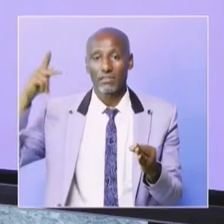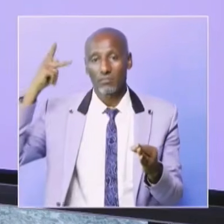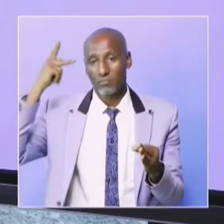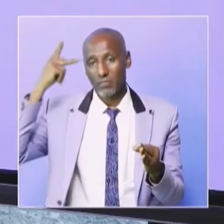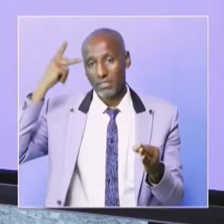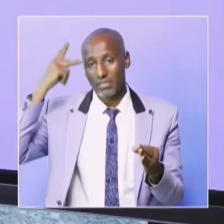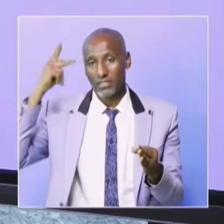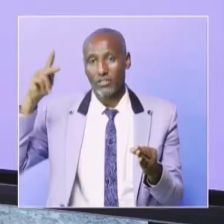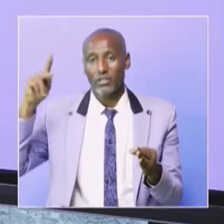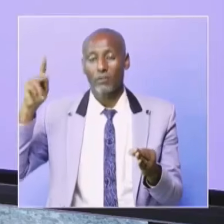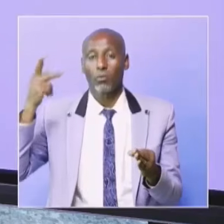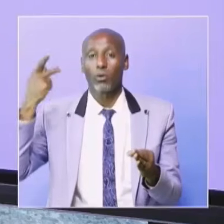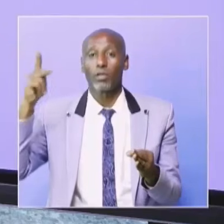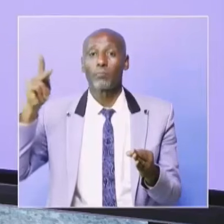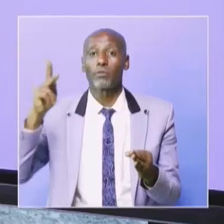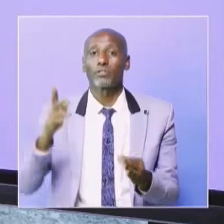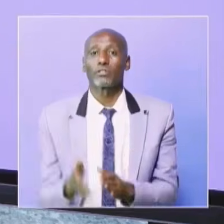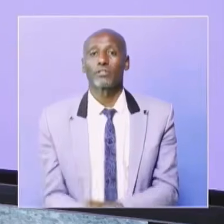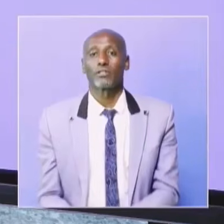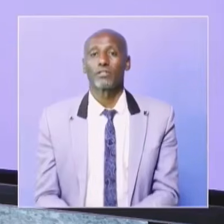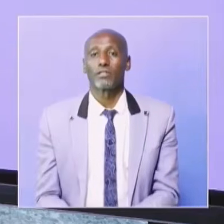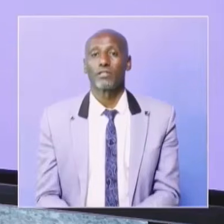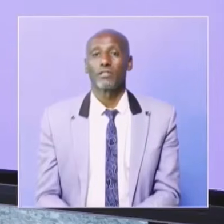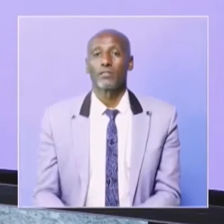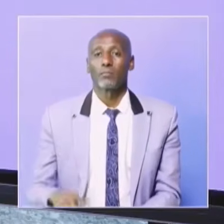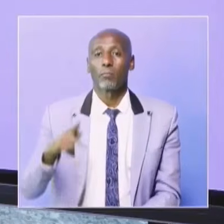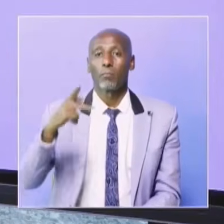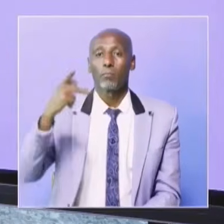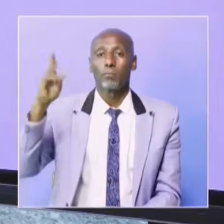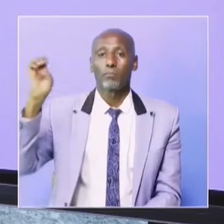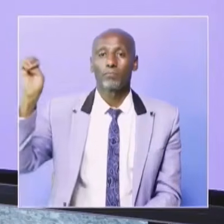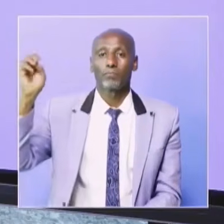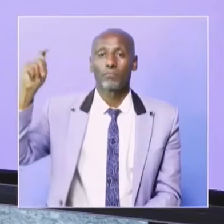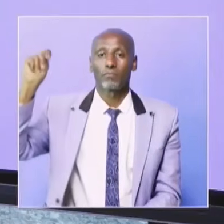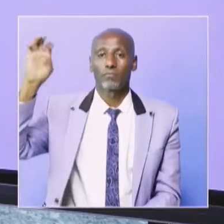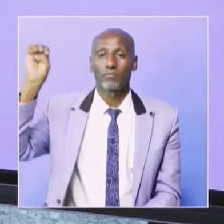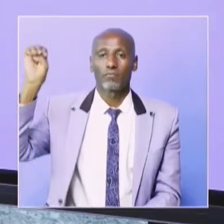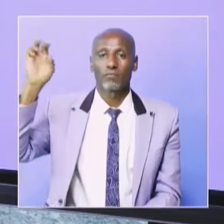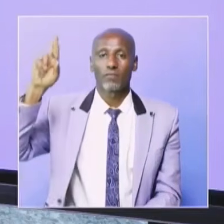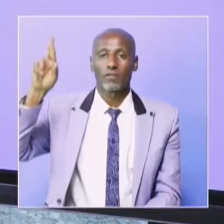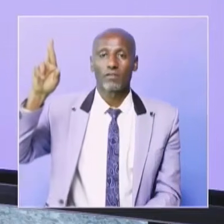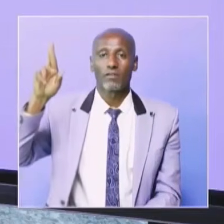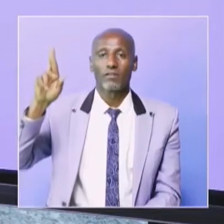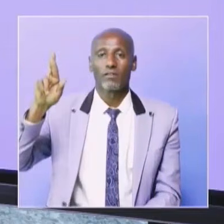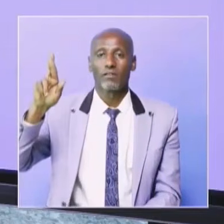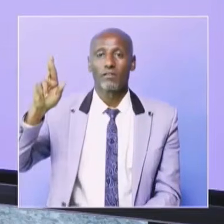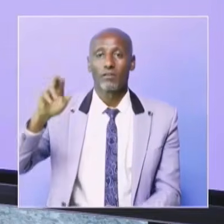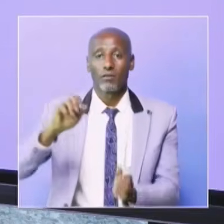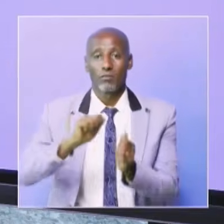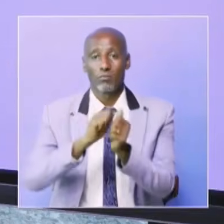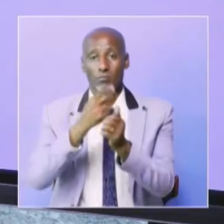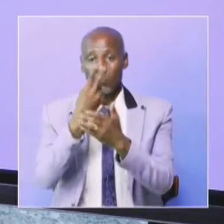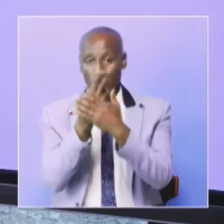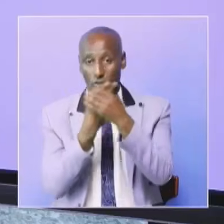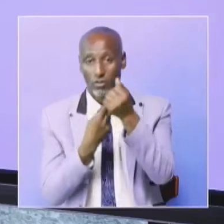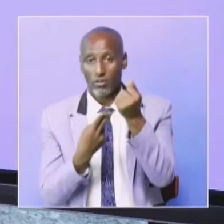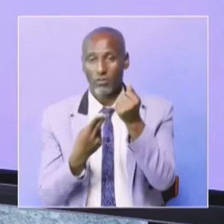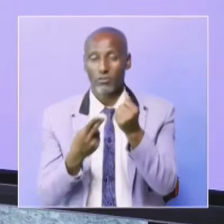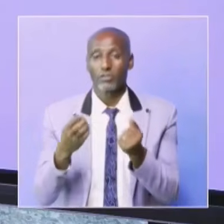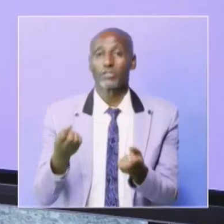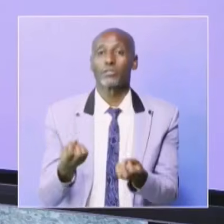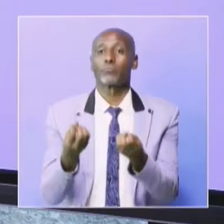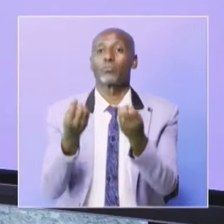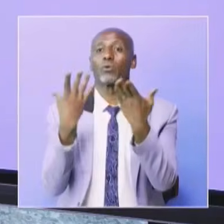the only subject, right? We have also Peter, right? So Paul and Peter, plural, which